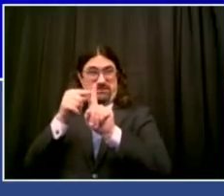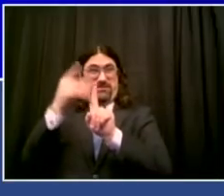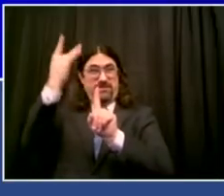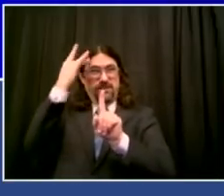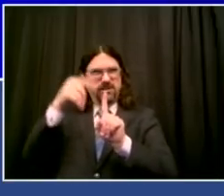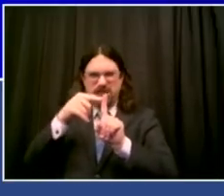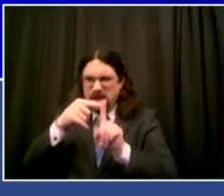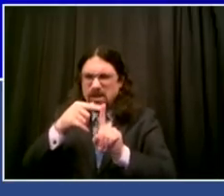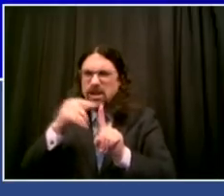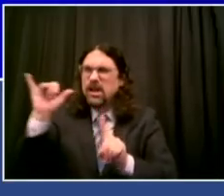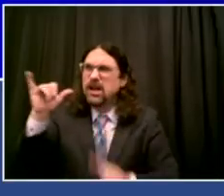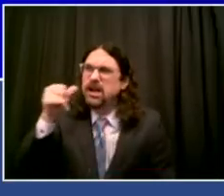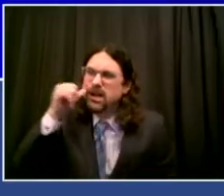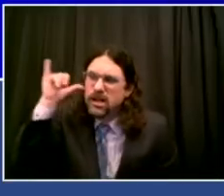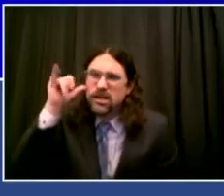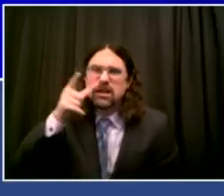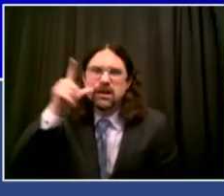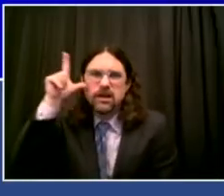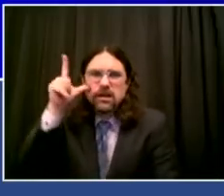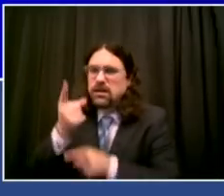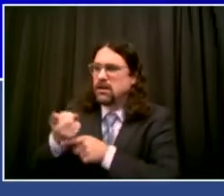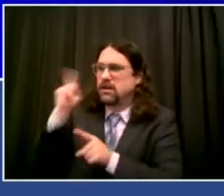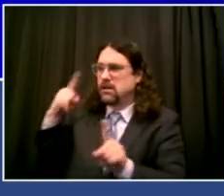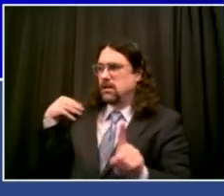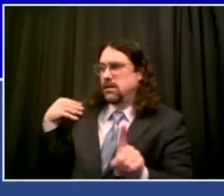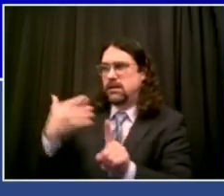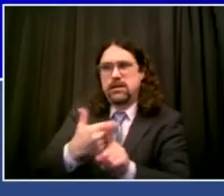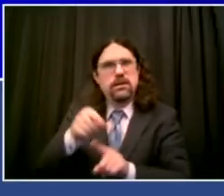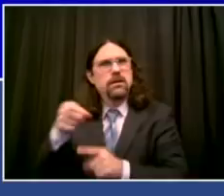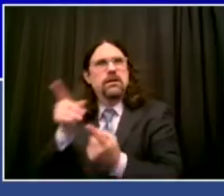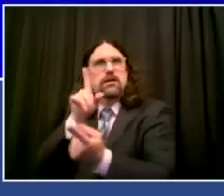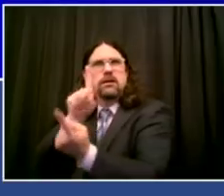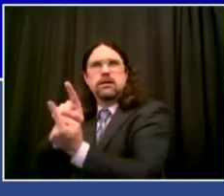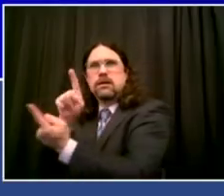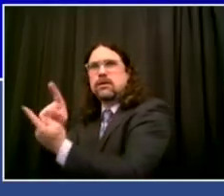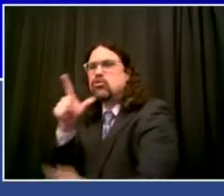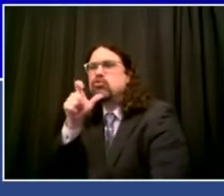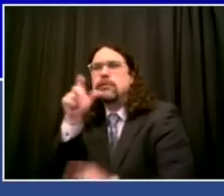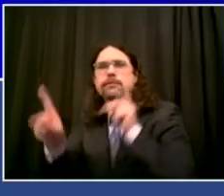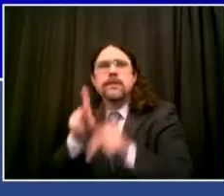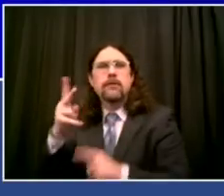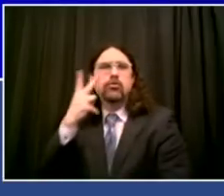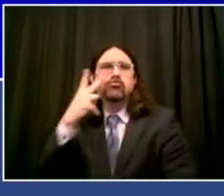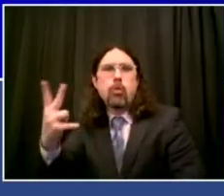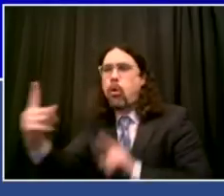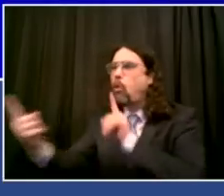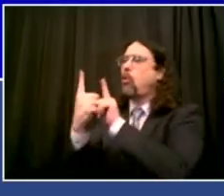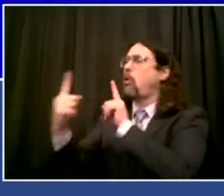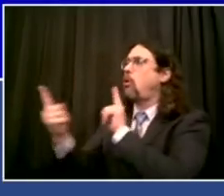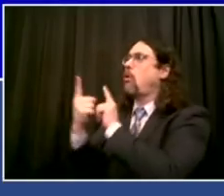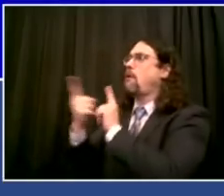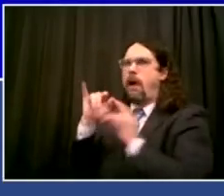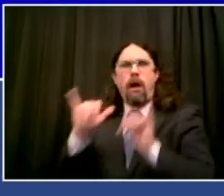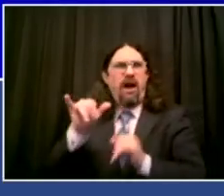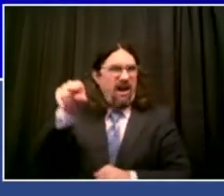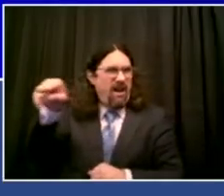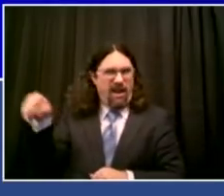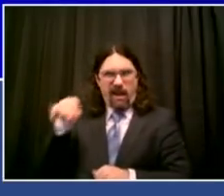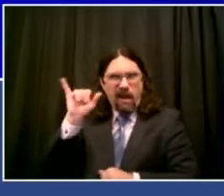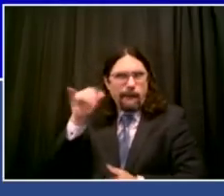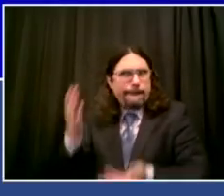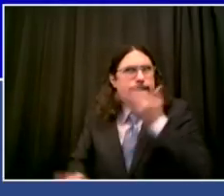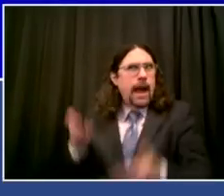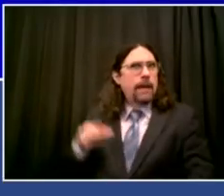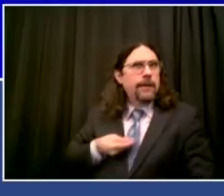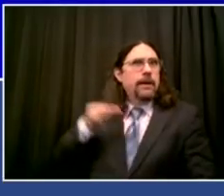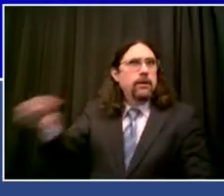piece of the puzzle. This is when we go on the offensive and we put into place something that really changes our whole fight against the